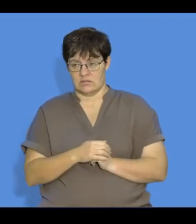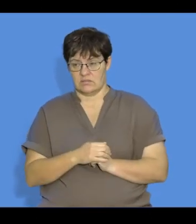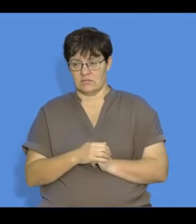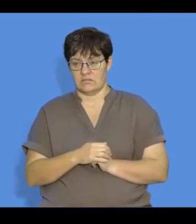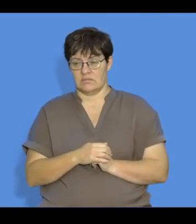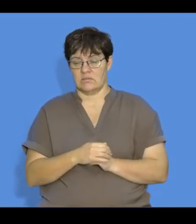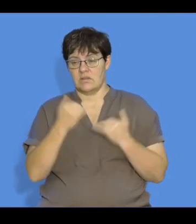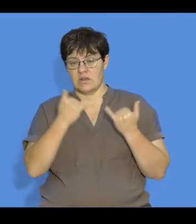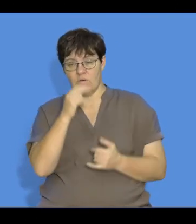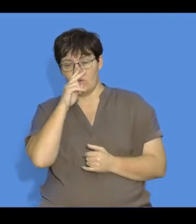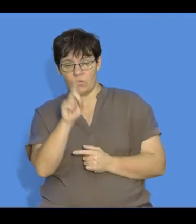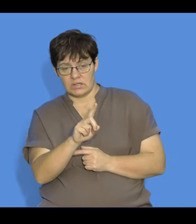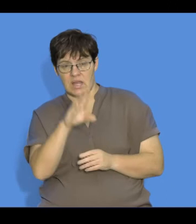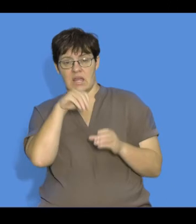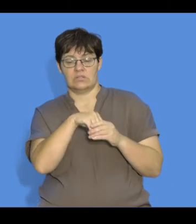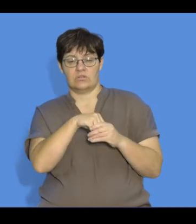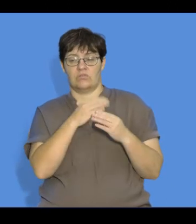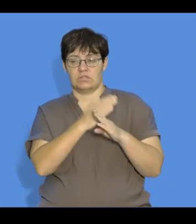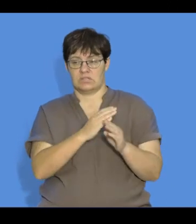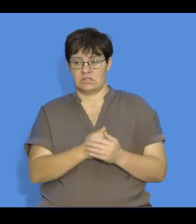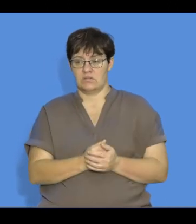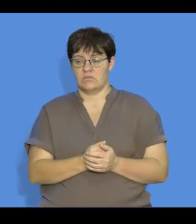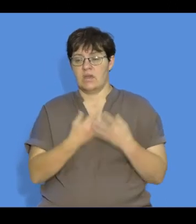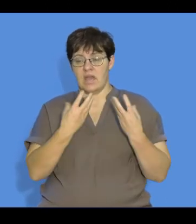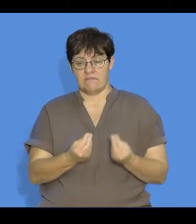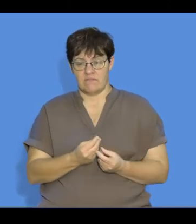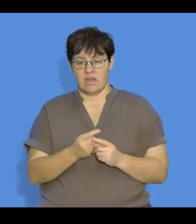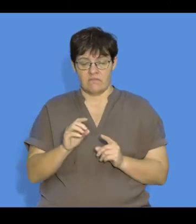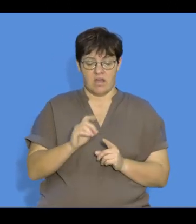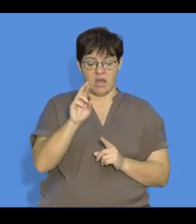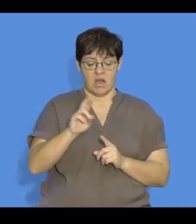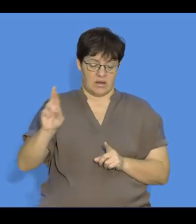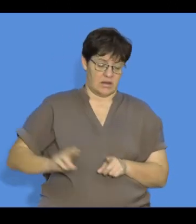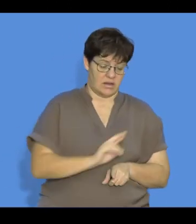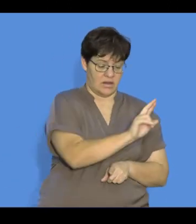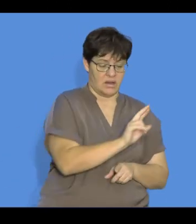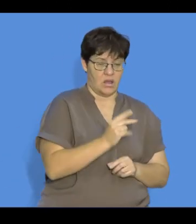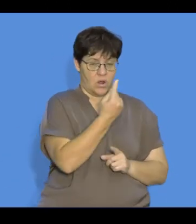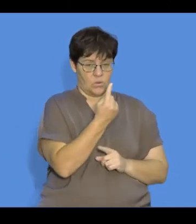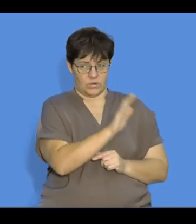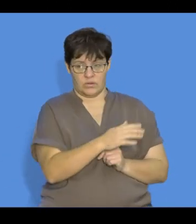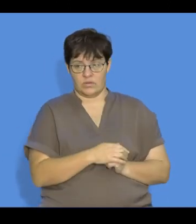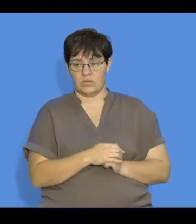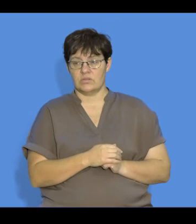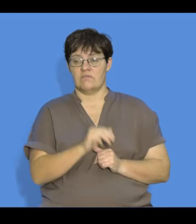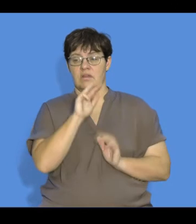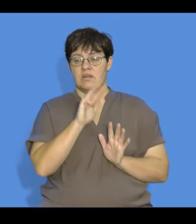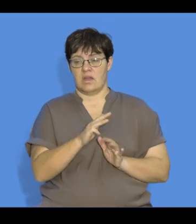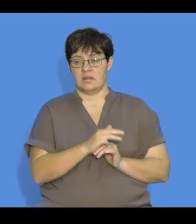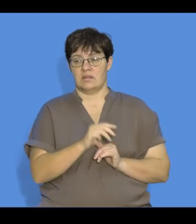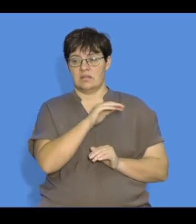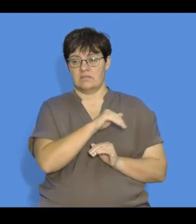looking for our internal resistance. So what do we have? If we isolate R, we'll get 9 divided